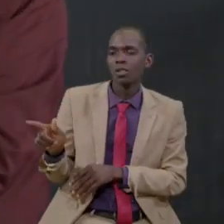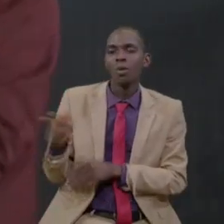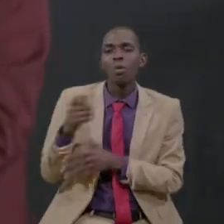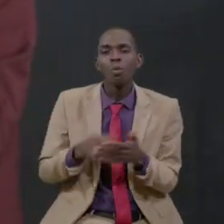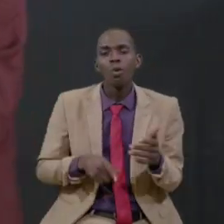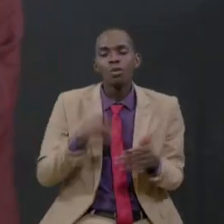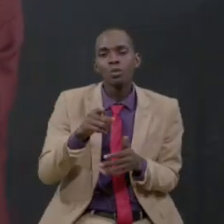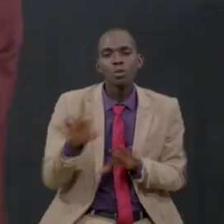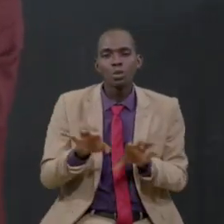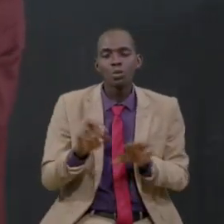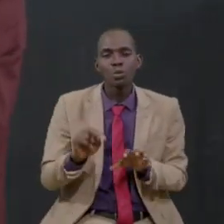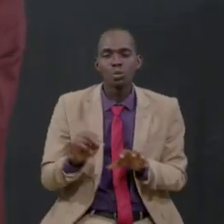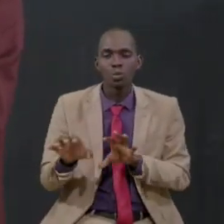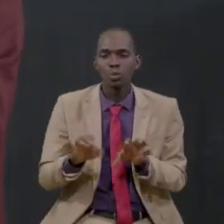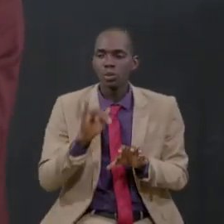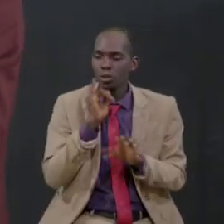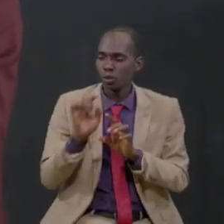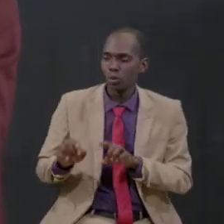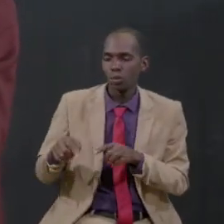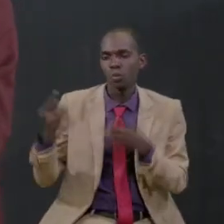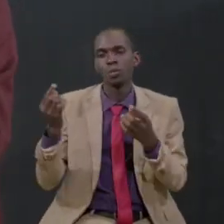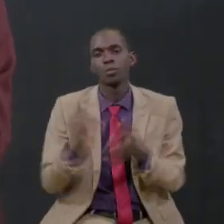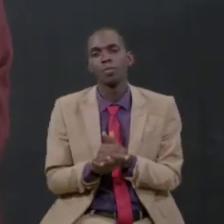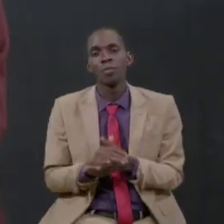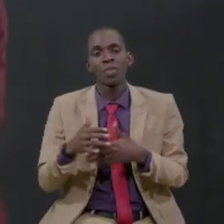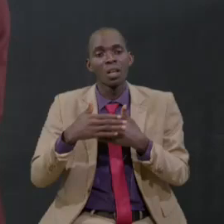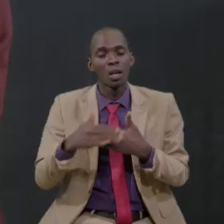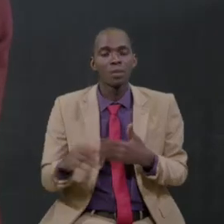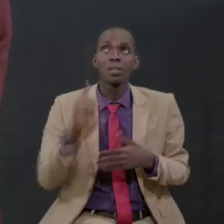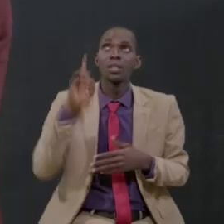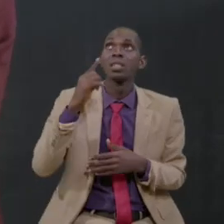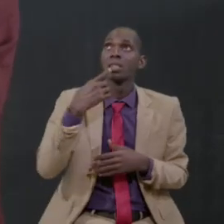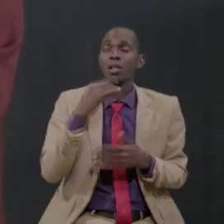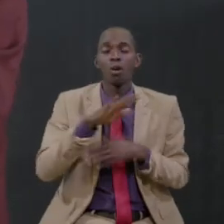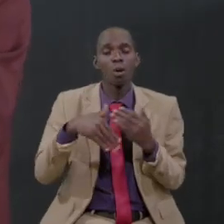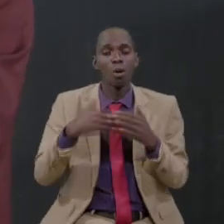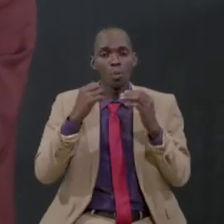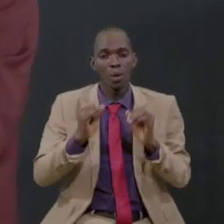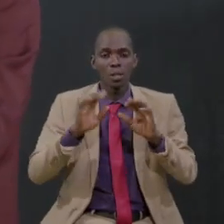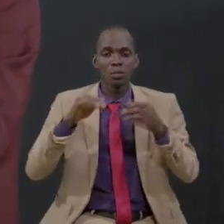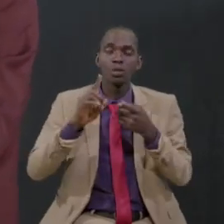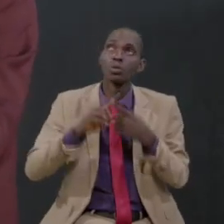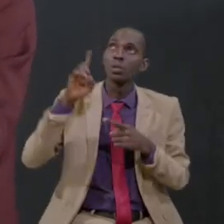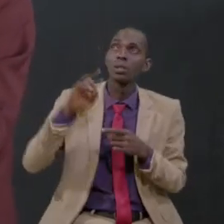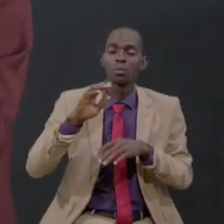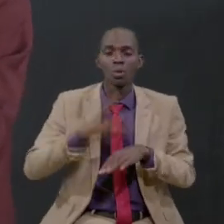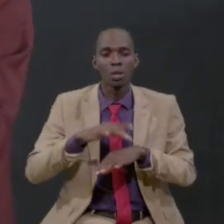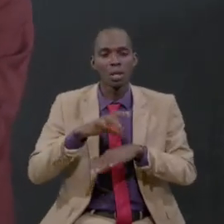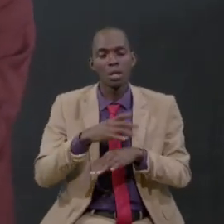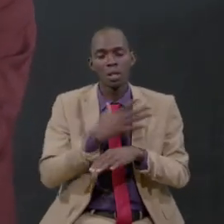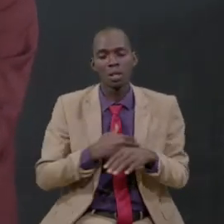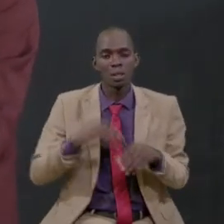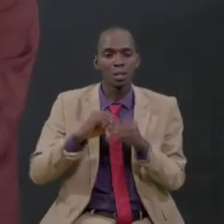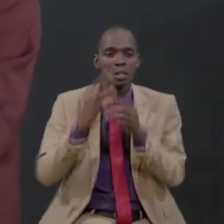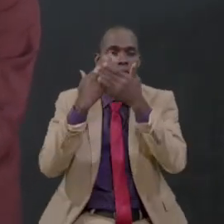says, after I have said all power is given unto him on earth and in heaven, he now says, go ye therefore